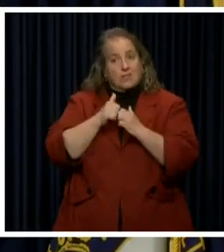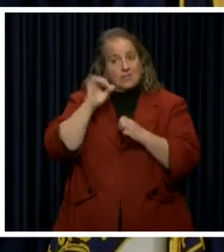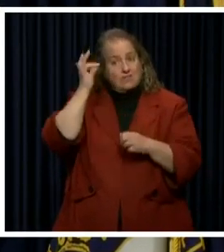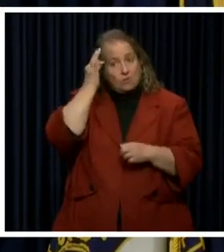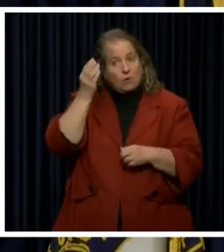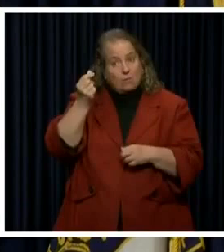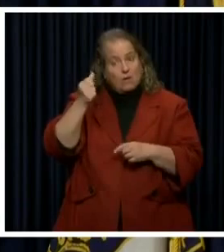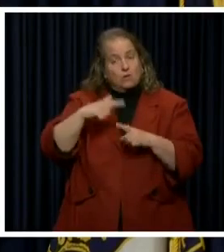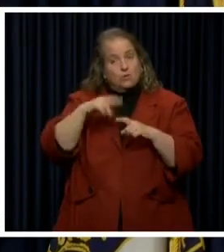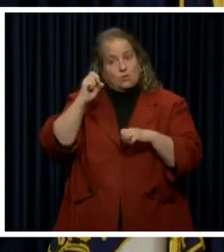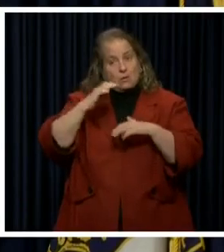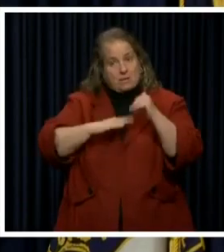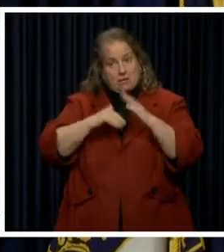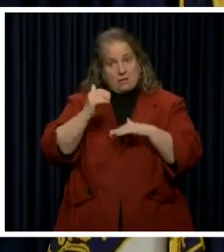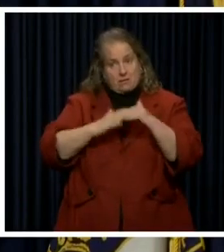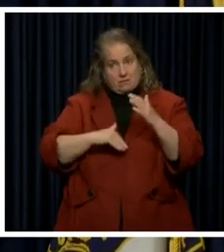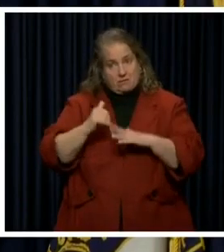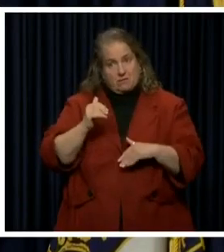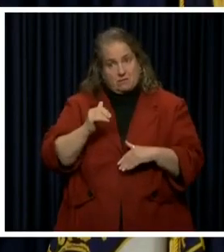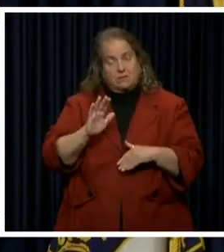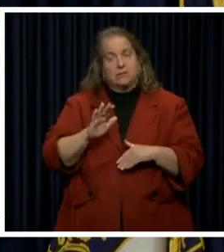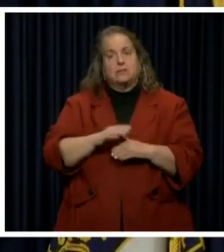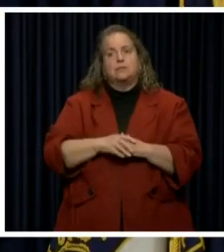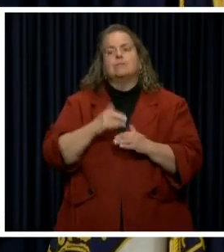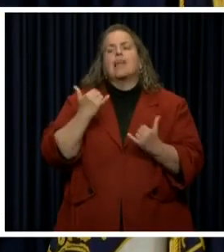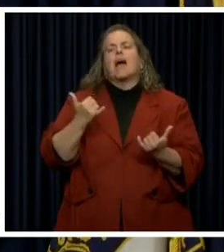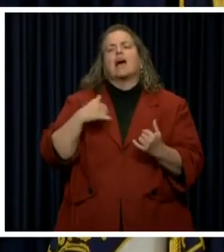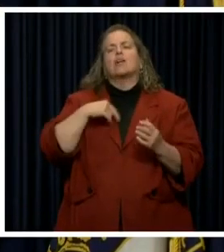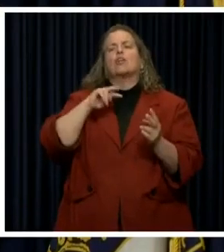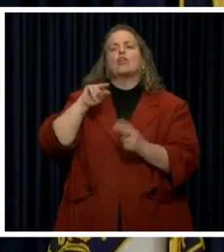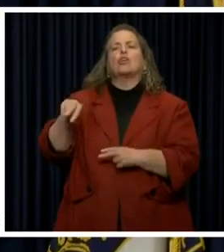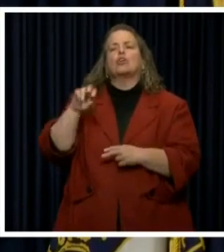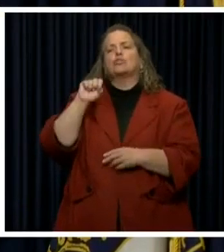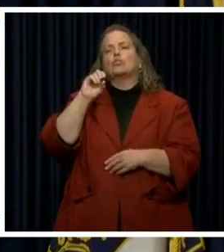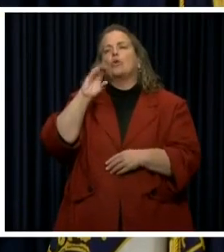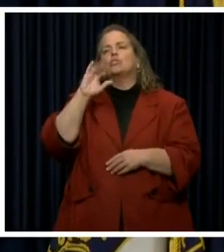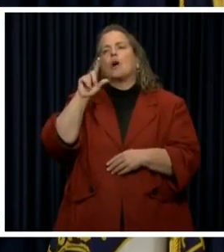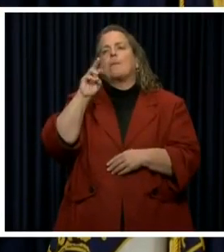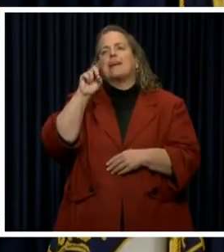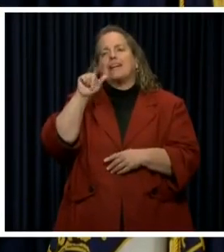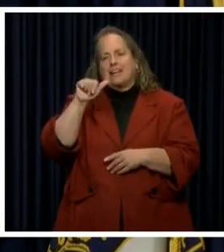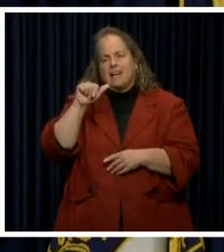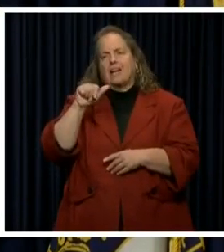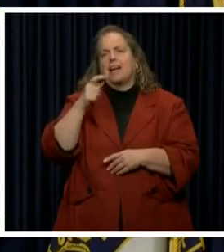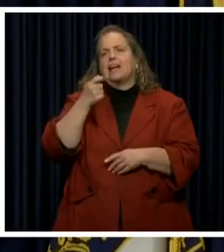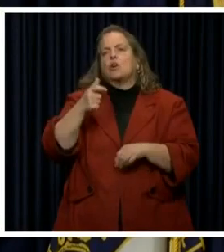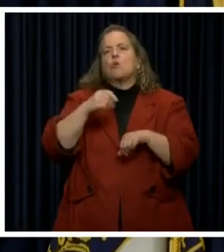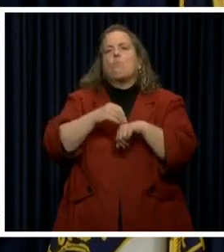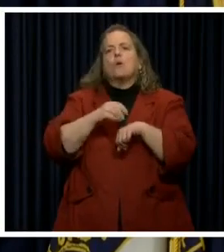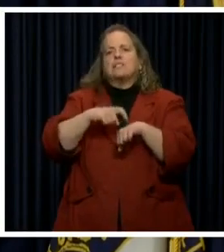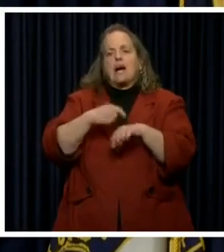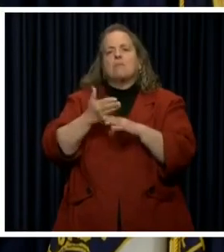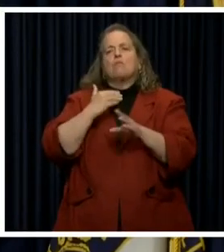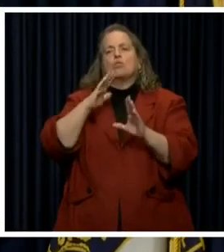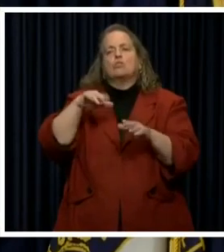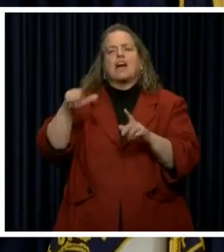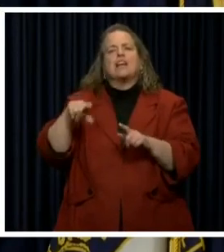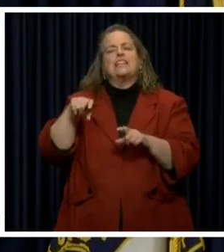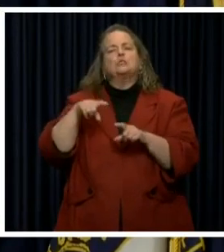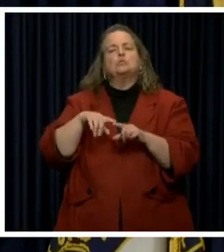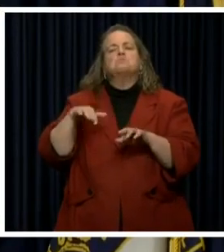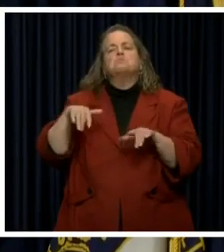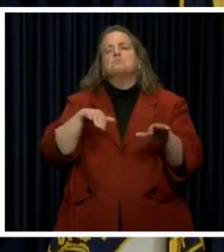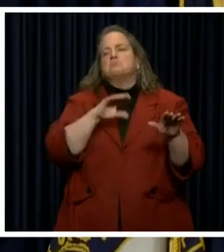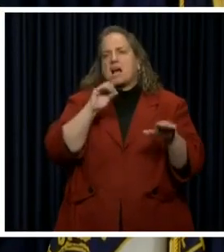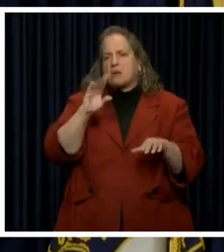Now, I'll give you a little more time. Let's look at social media. So we've asked, and it's become really important now. I mean, we asked before when we